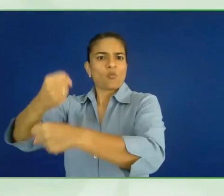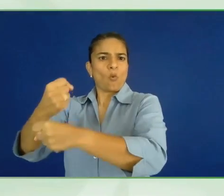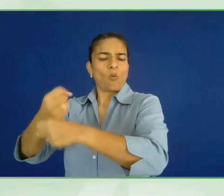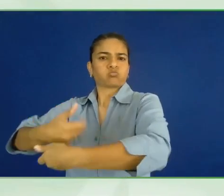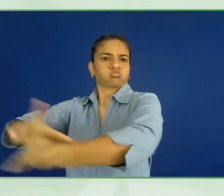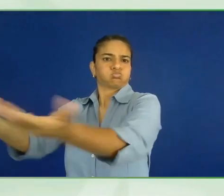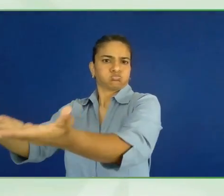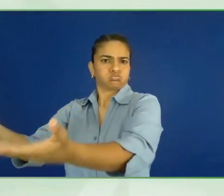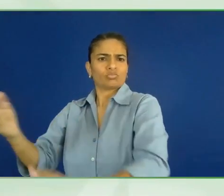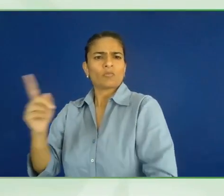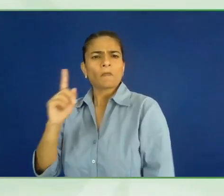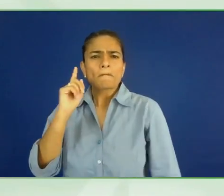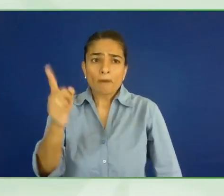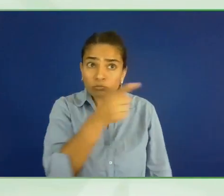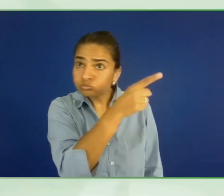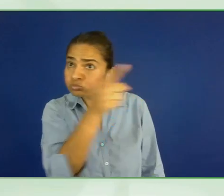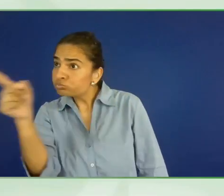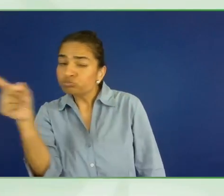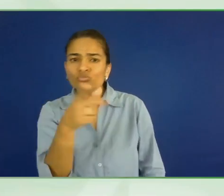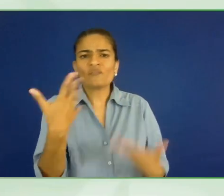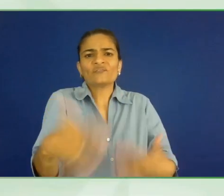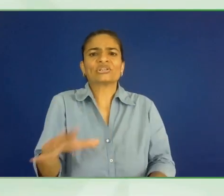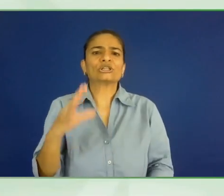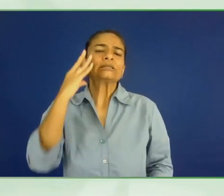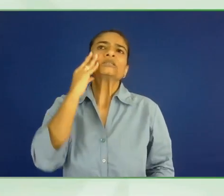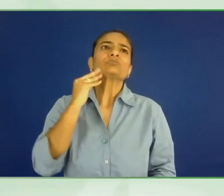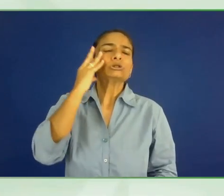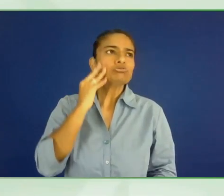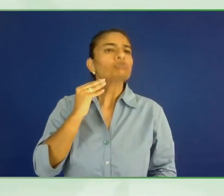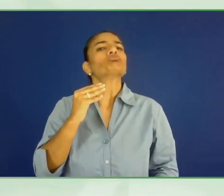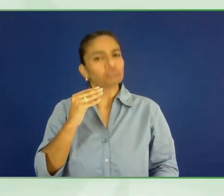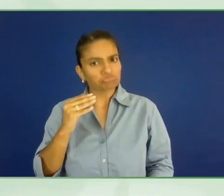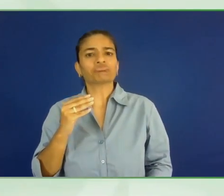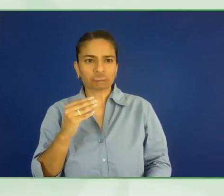helping persons with disabilities with